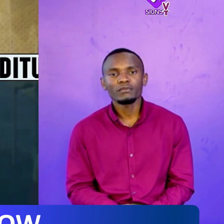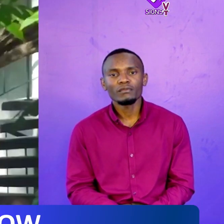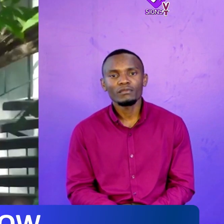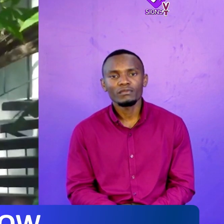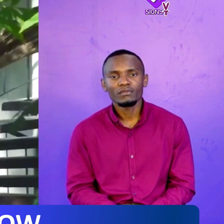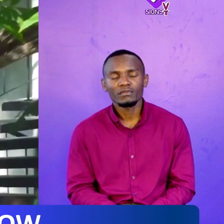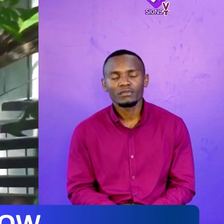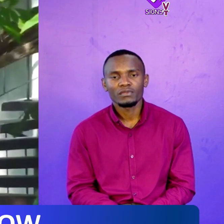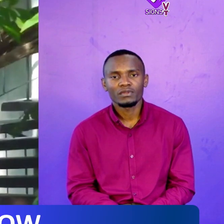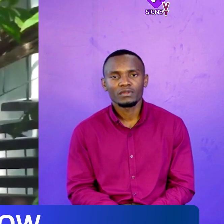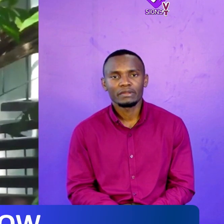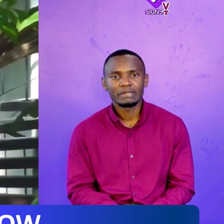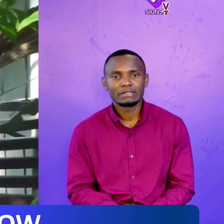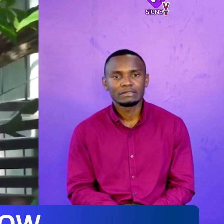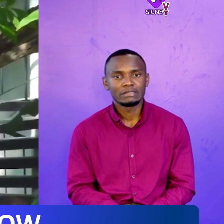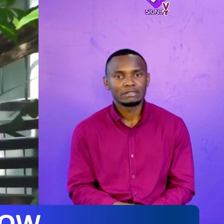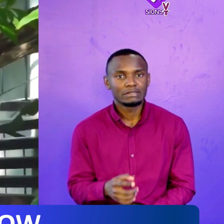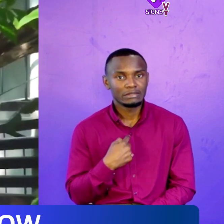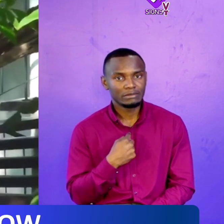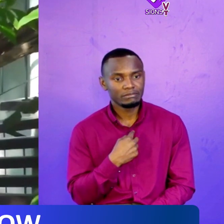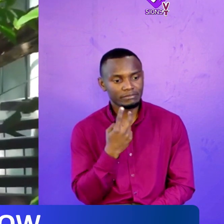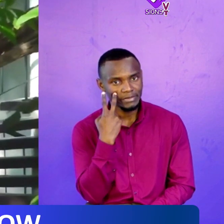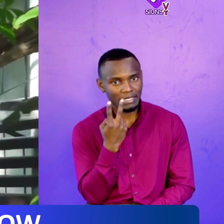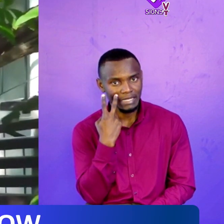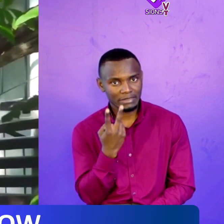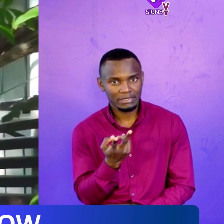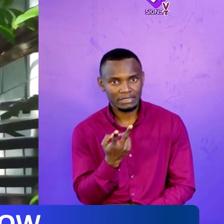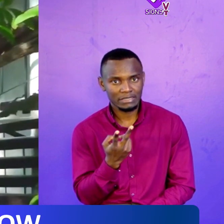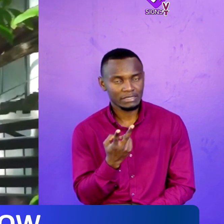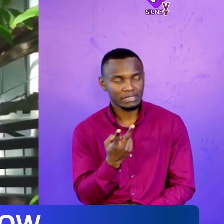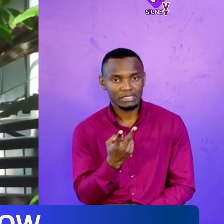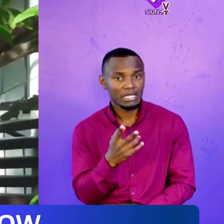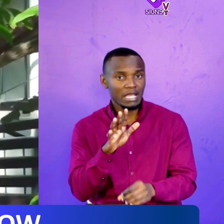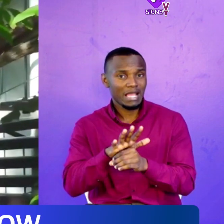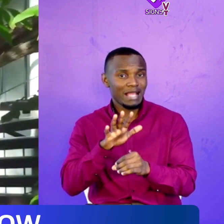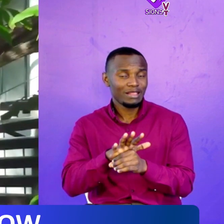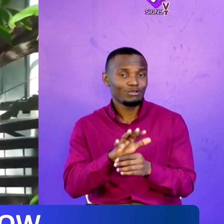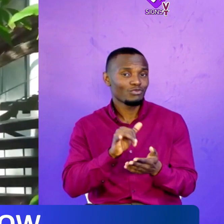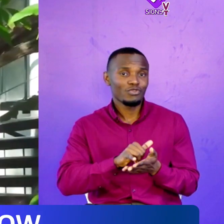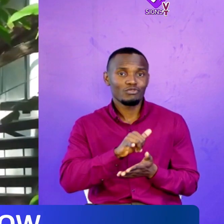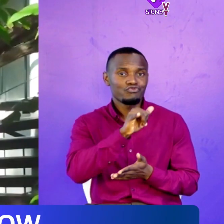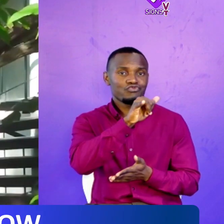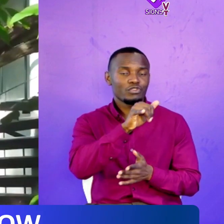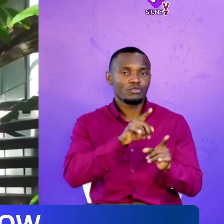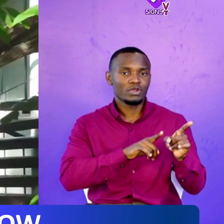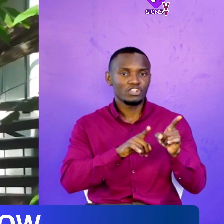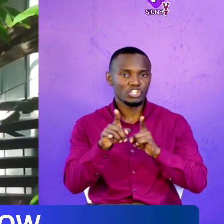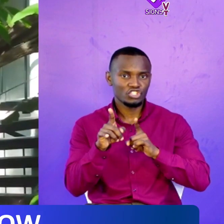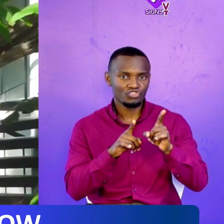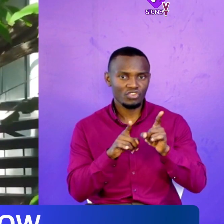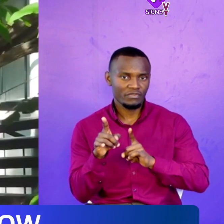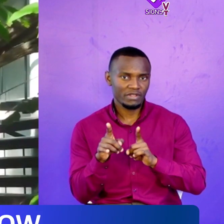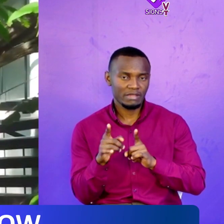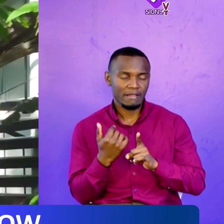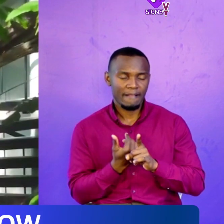I still see elements of too much foreign travel. And in a